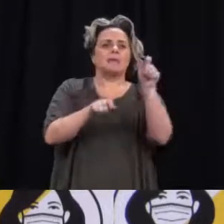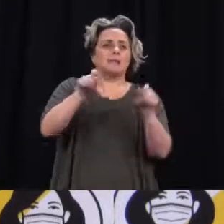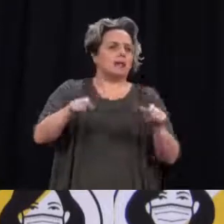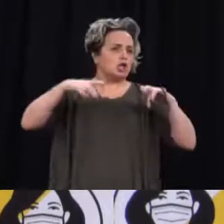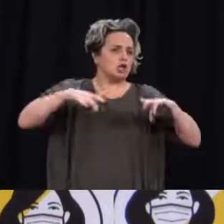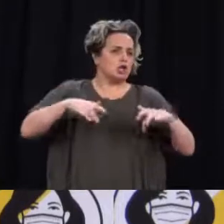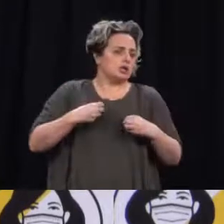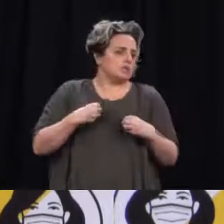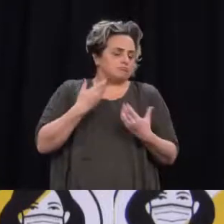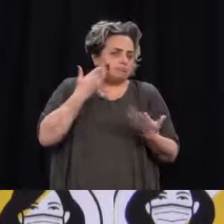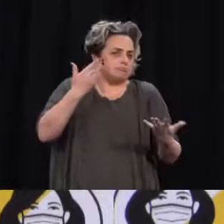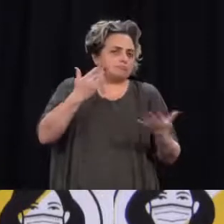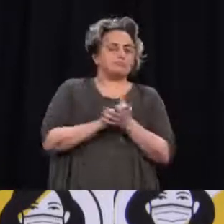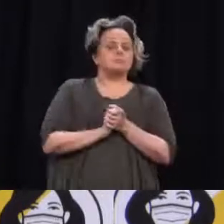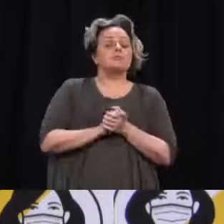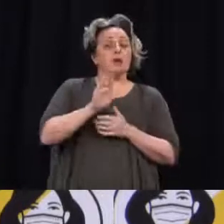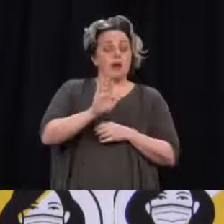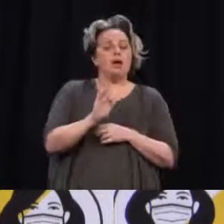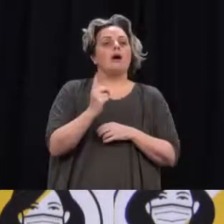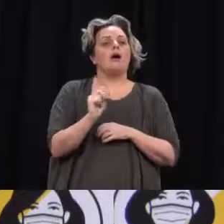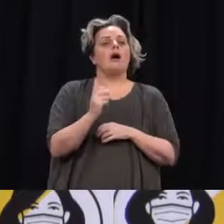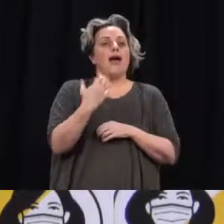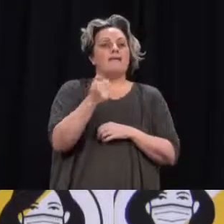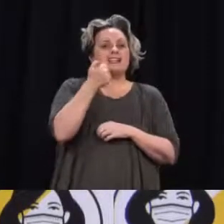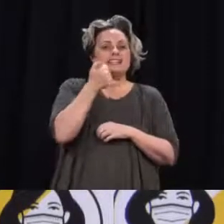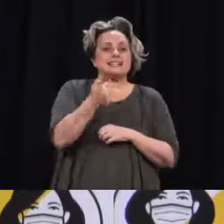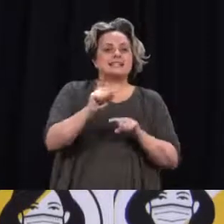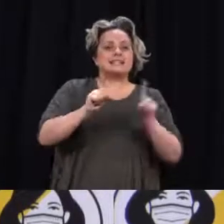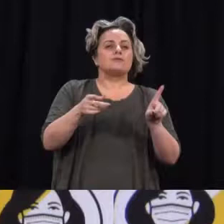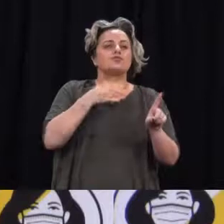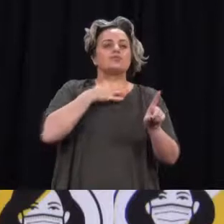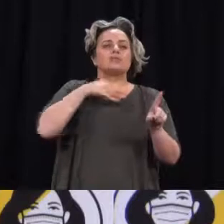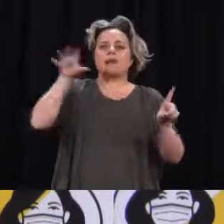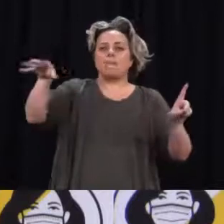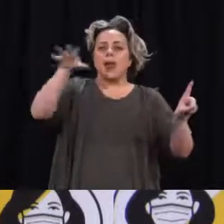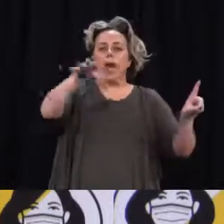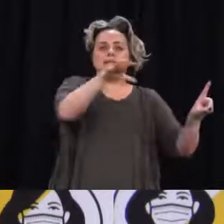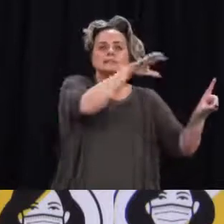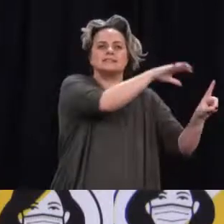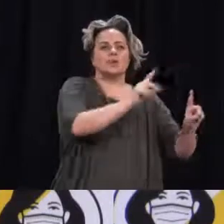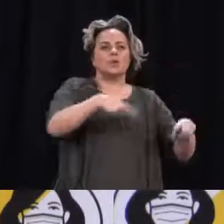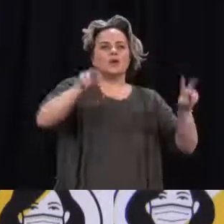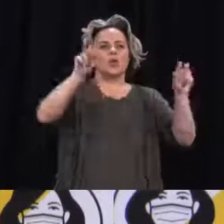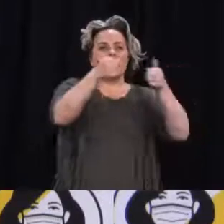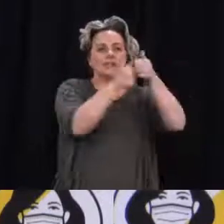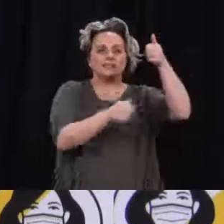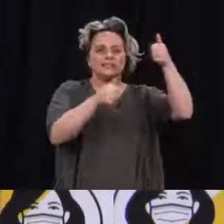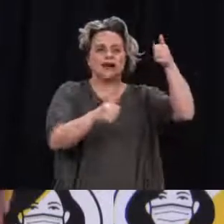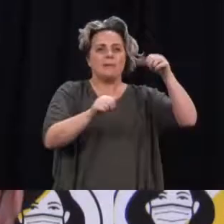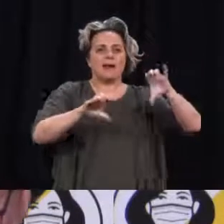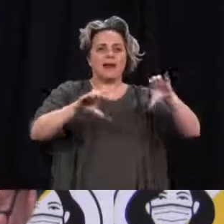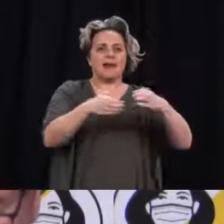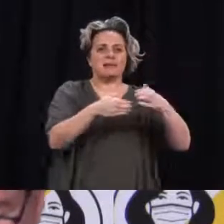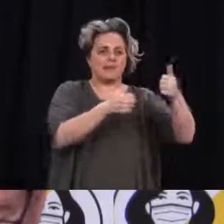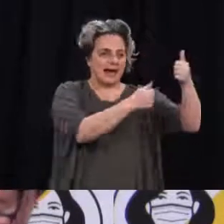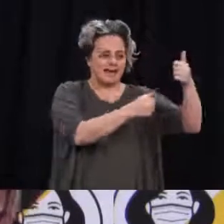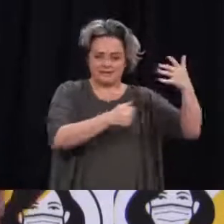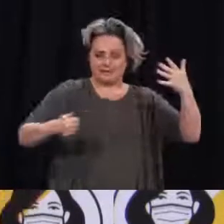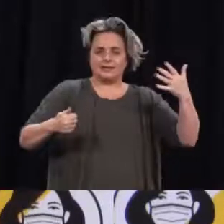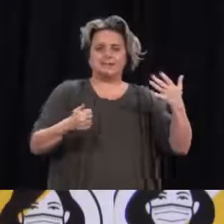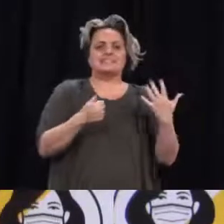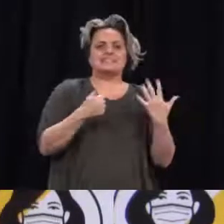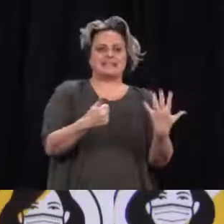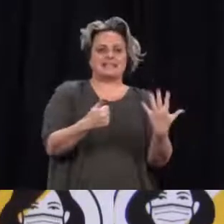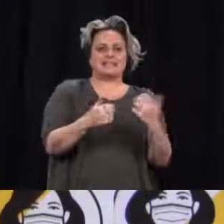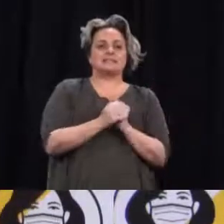do have is about 6 locations of interest, or I guess what we'd call sub-clusters. The 2 biggest ones are the ones I